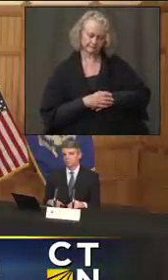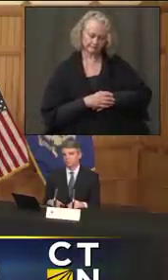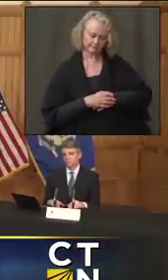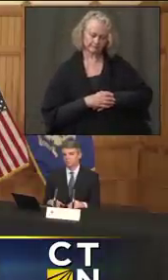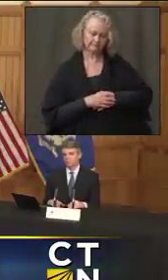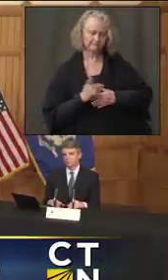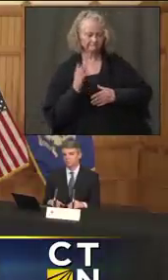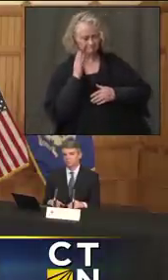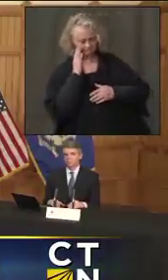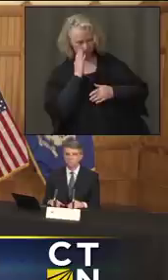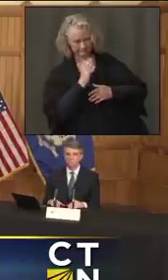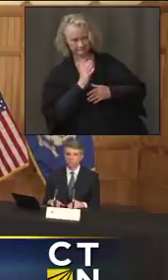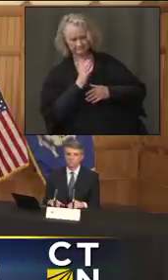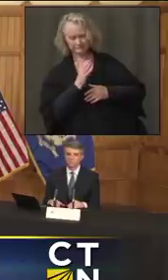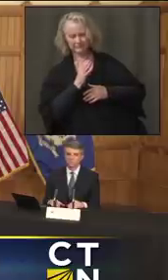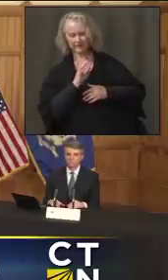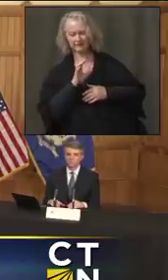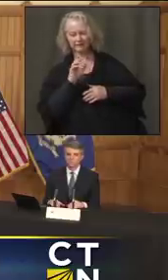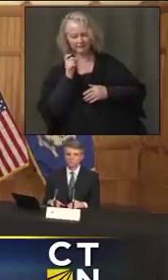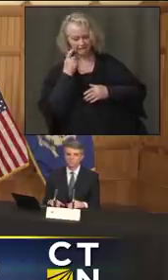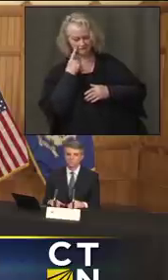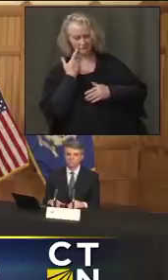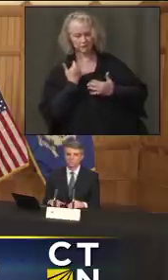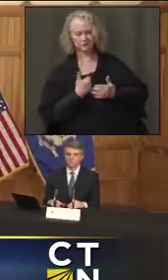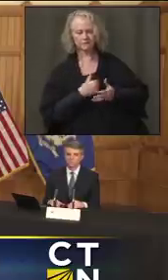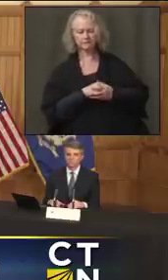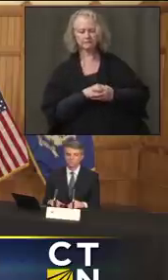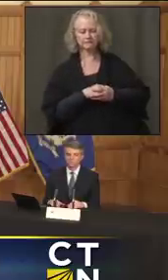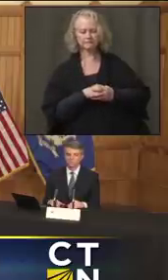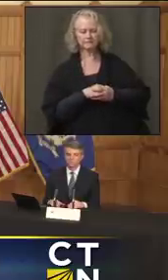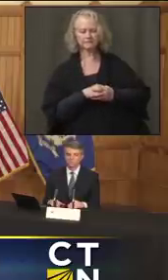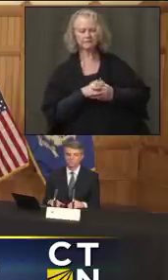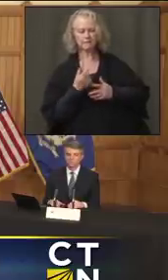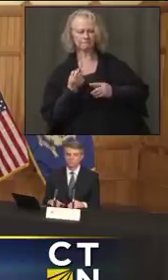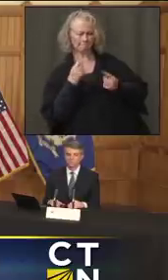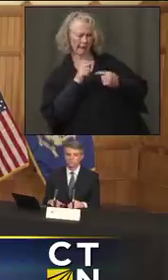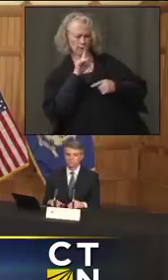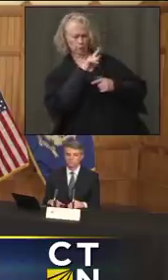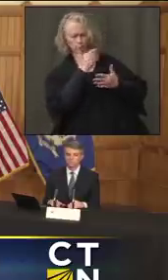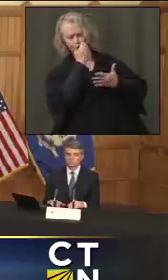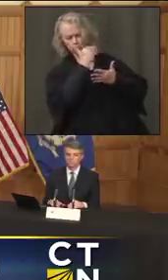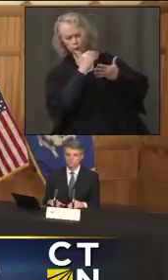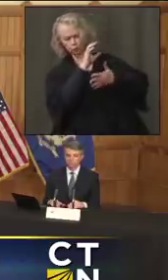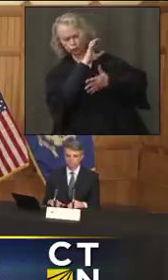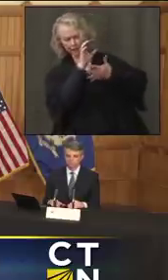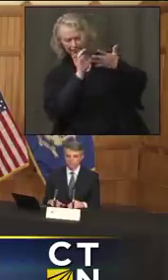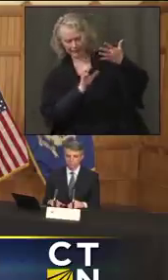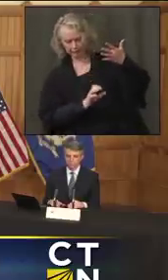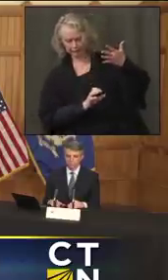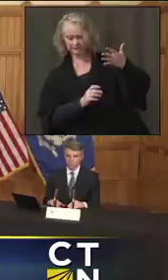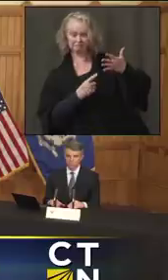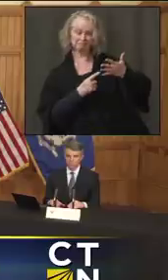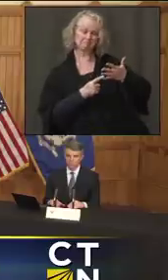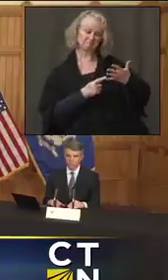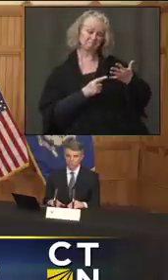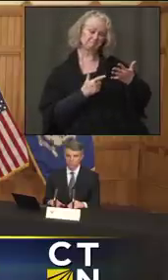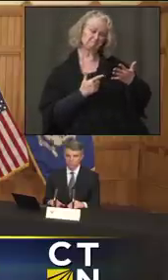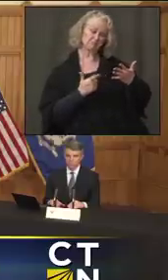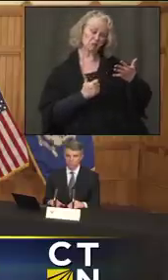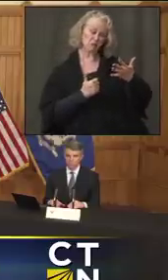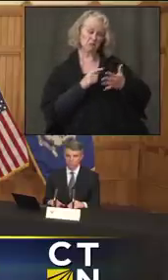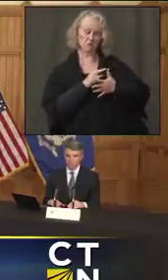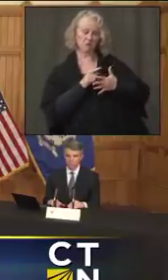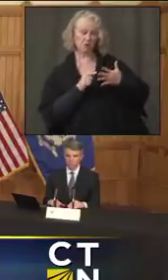Hi, Governor. Matt Austin with NBC Connecticut. Just going back to the criteria, which one of those, or maybe are there several right now that